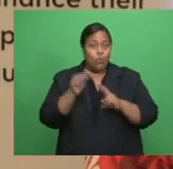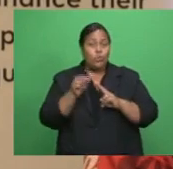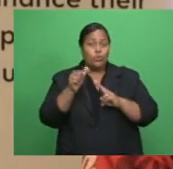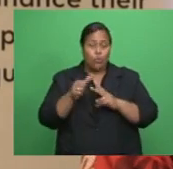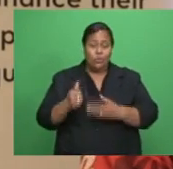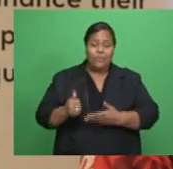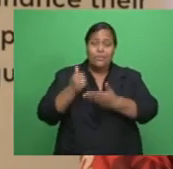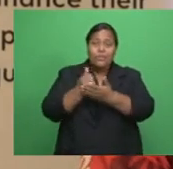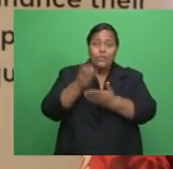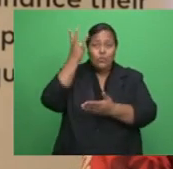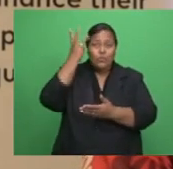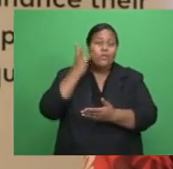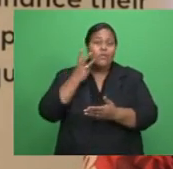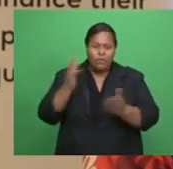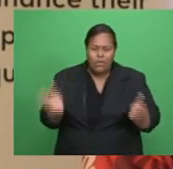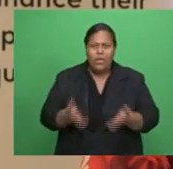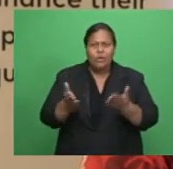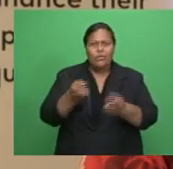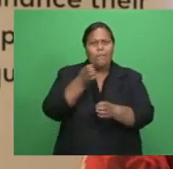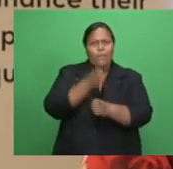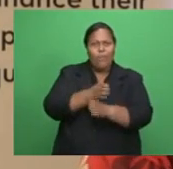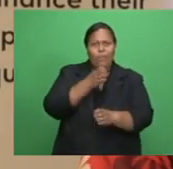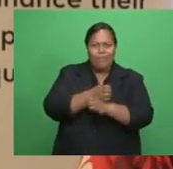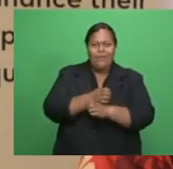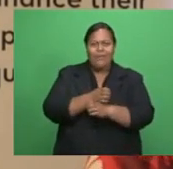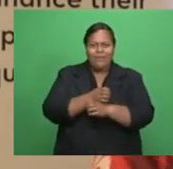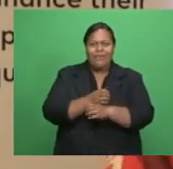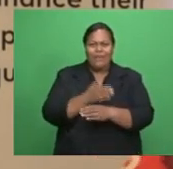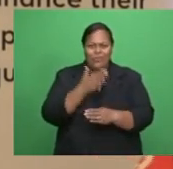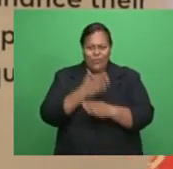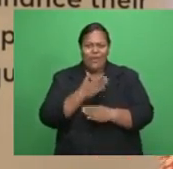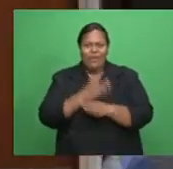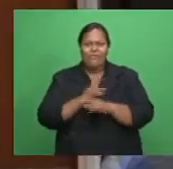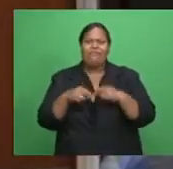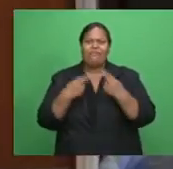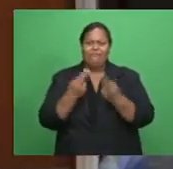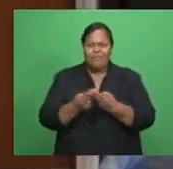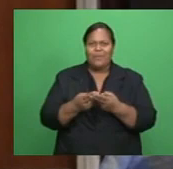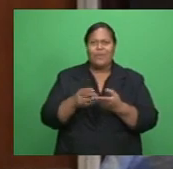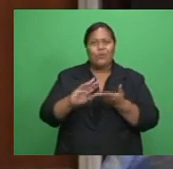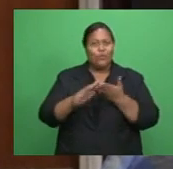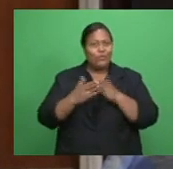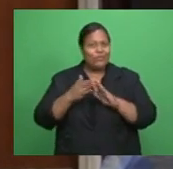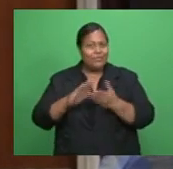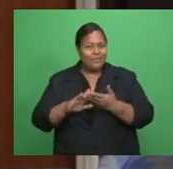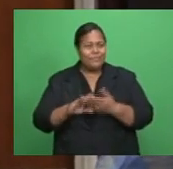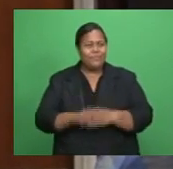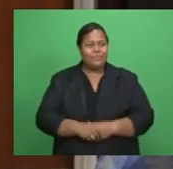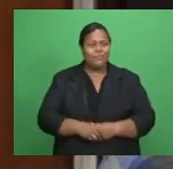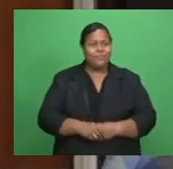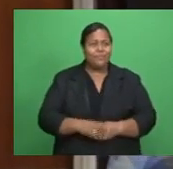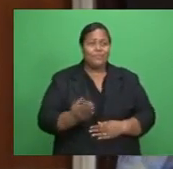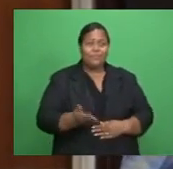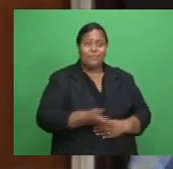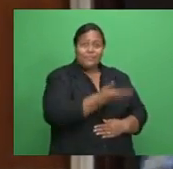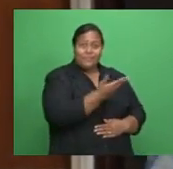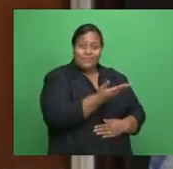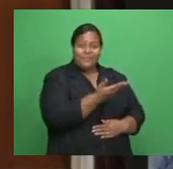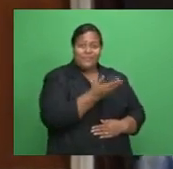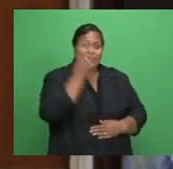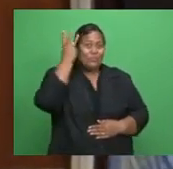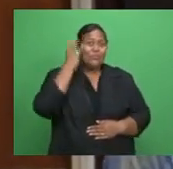to generate employment and livelihoods for their families and communities. Merwale Sivilo of Vunikondi